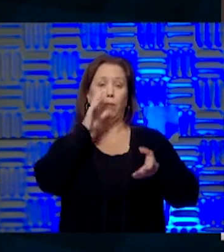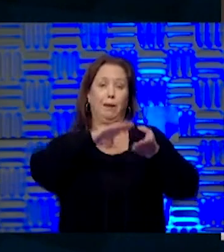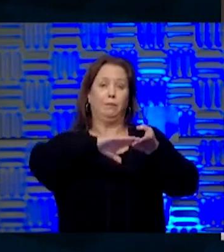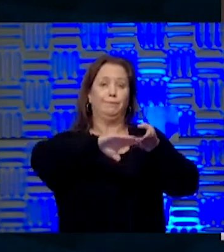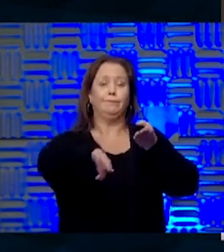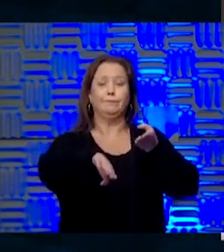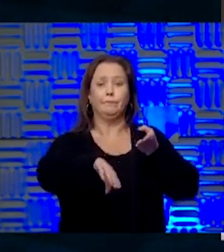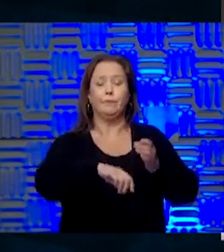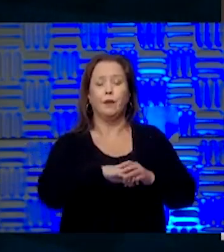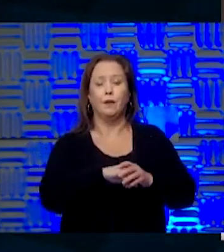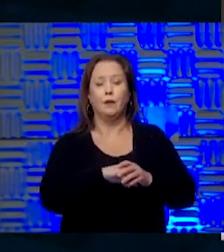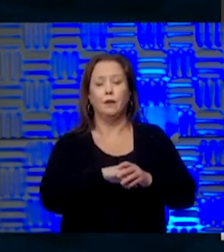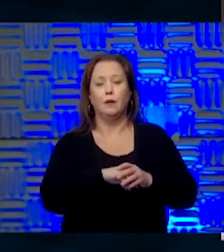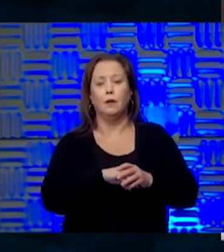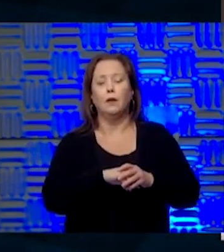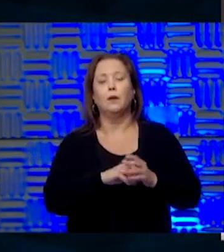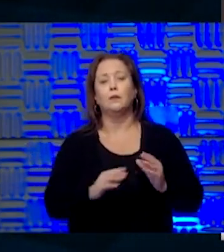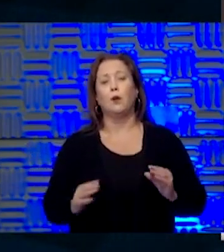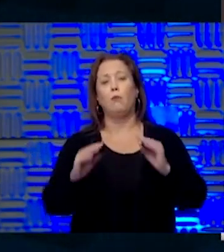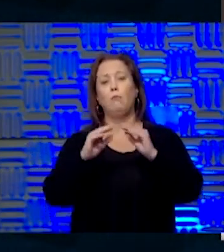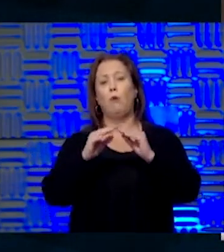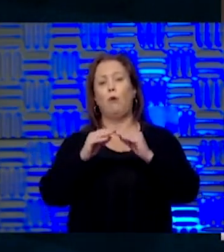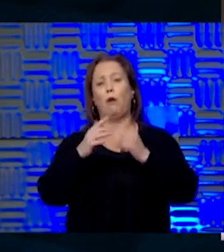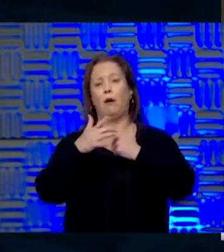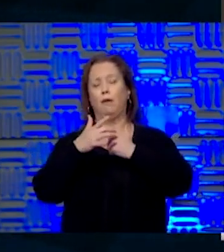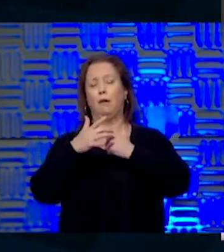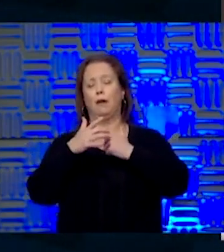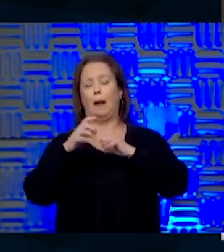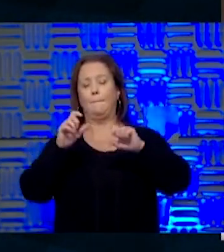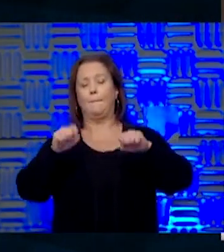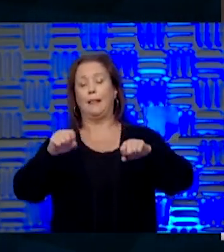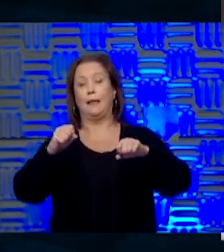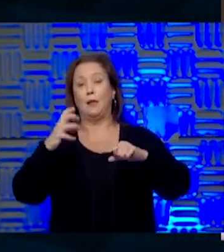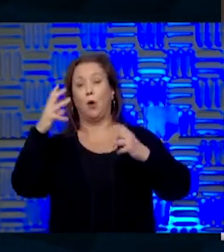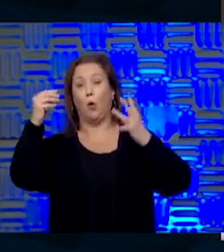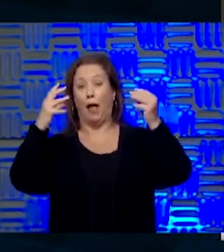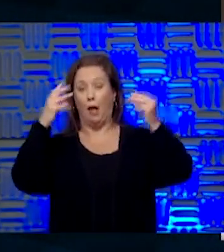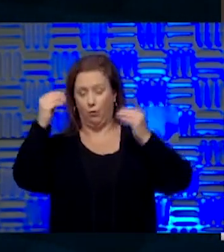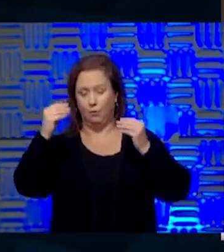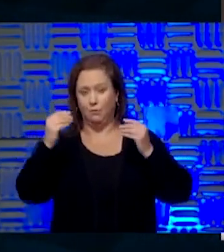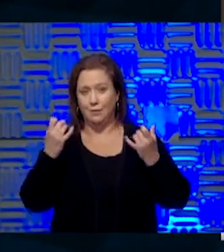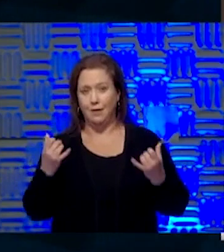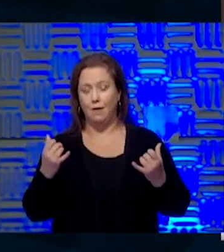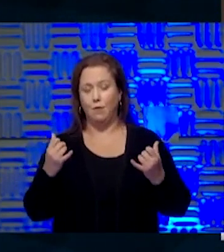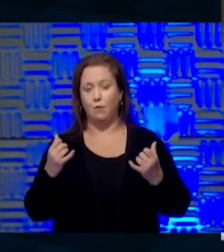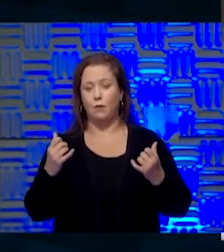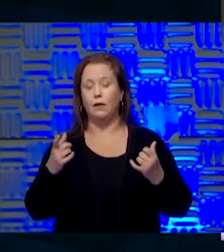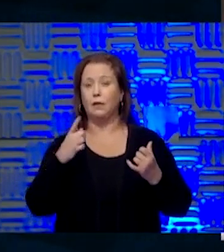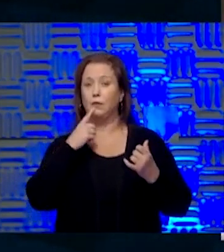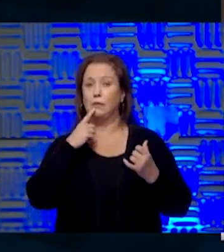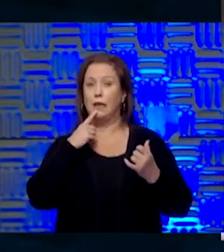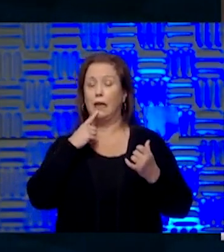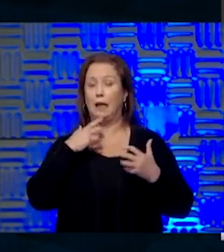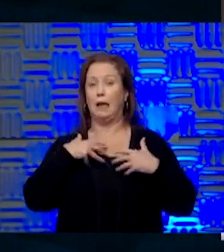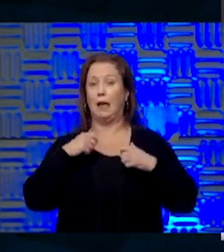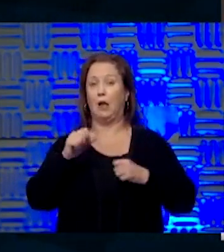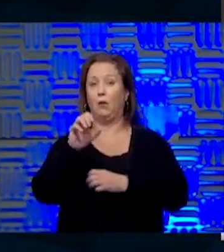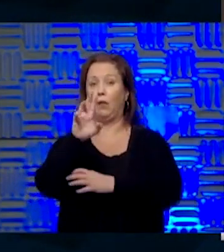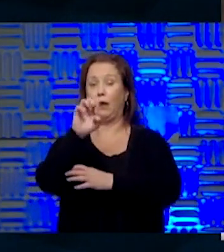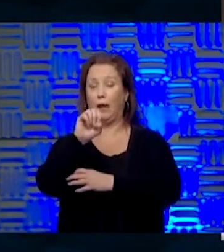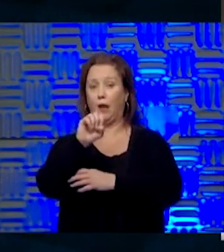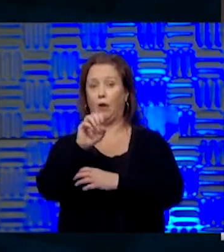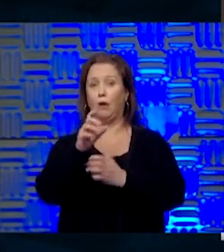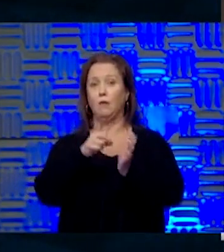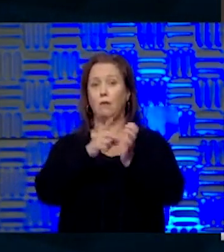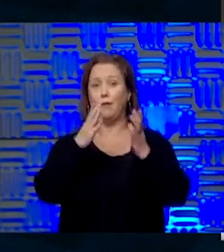So as we have more ability to be out and about, and as you described, healthcare providers, KU that